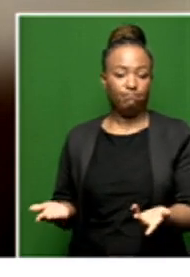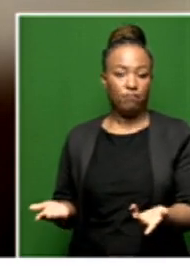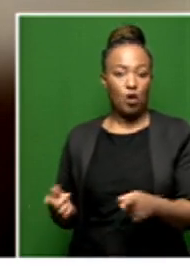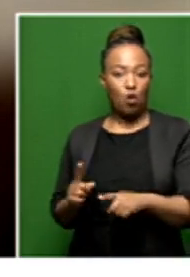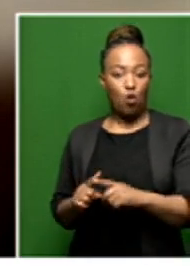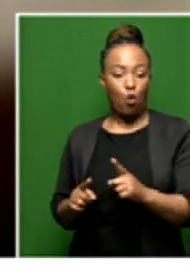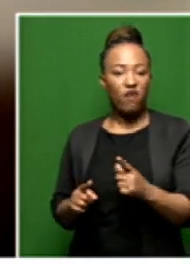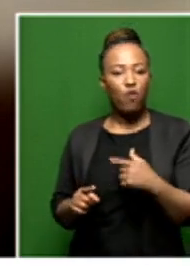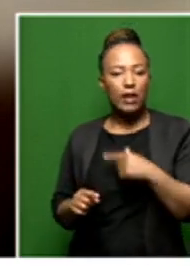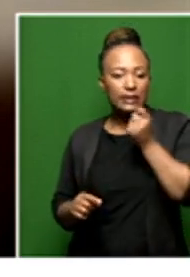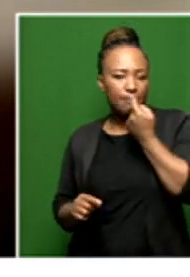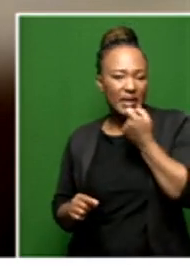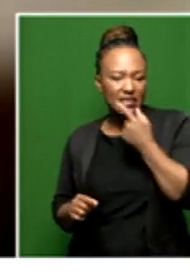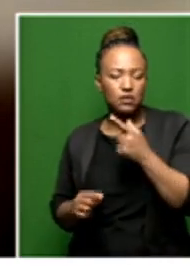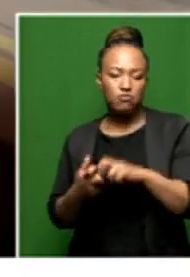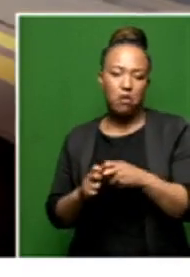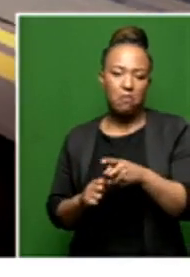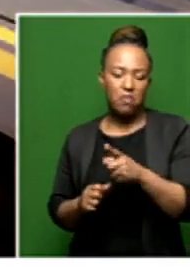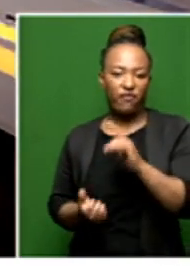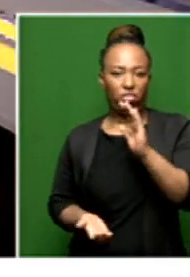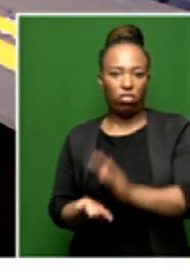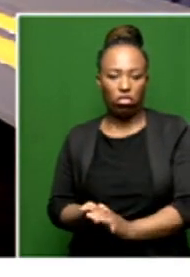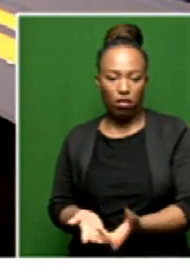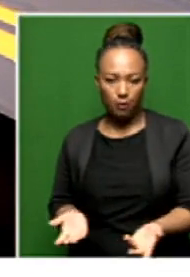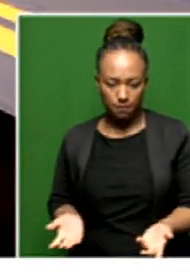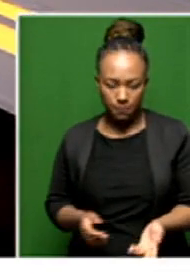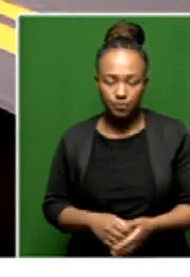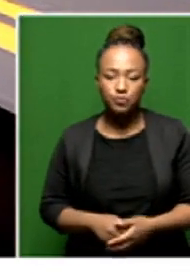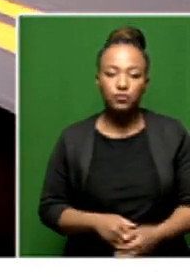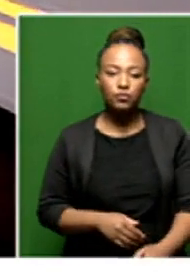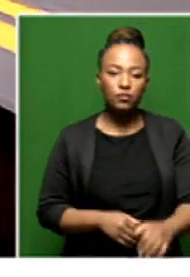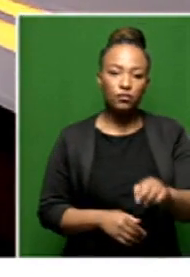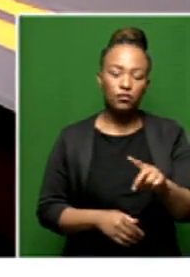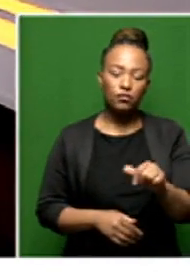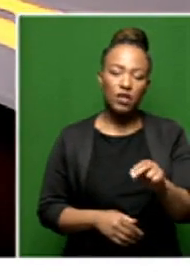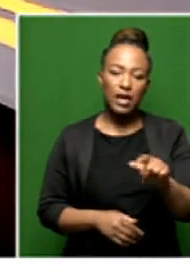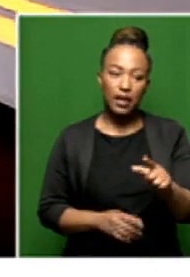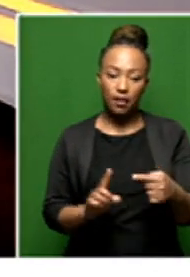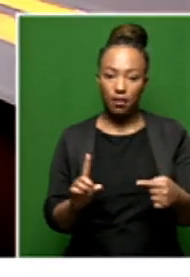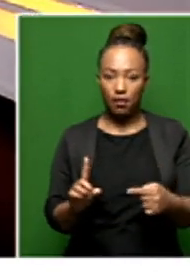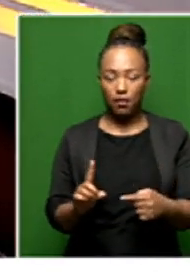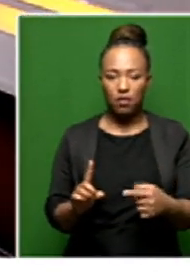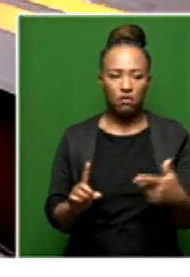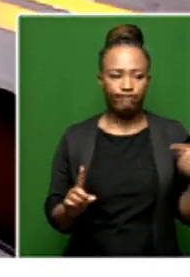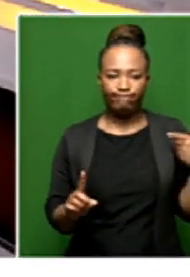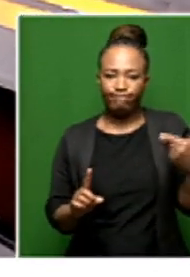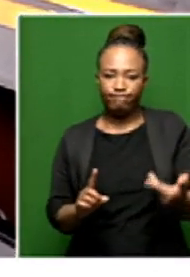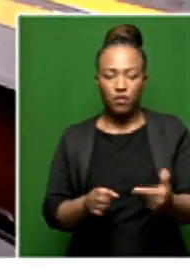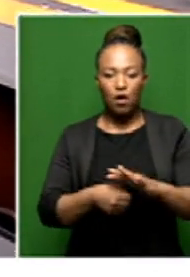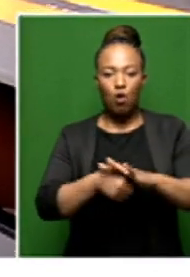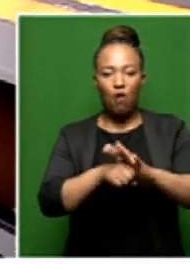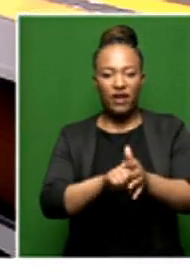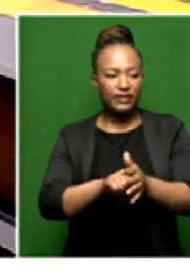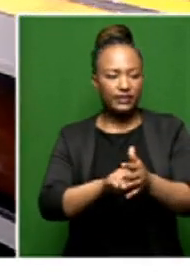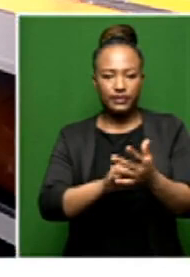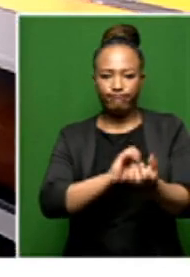terms of modern medicine. And Daniel, the fact that we've been in the grips of a pandemic, a global pandemic,